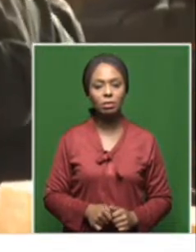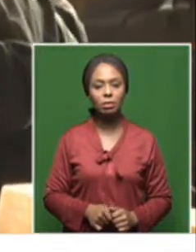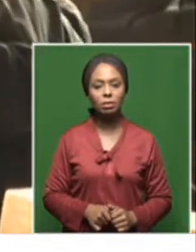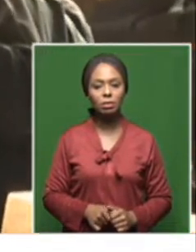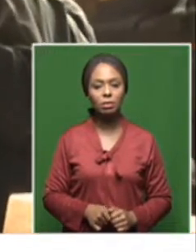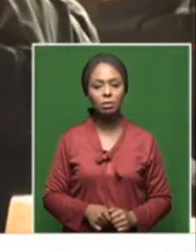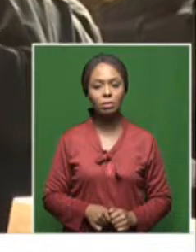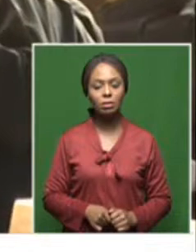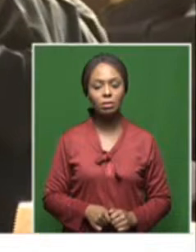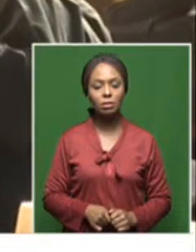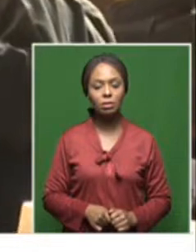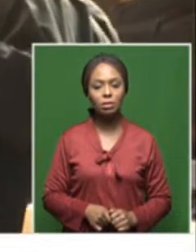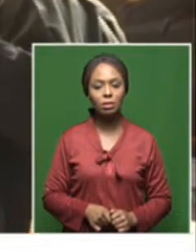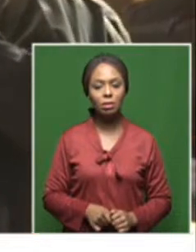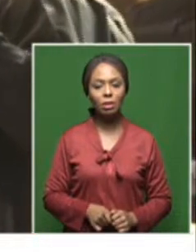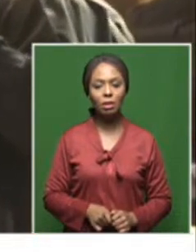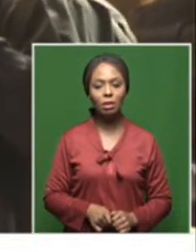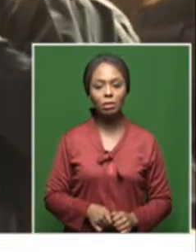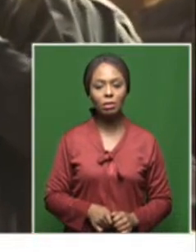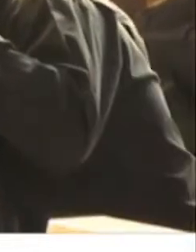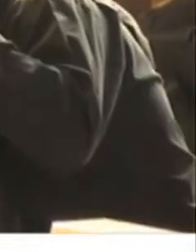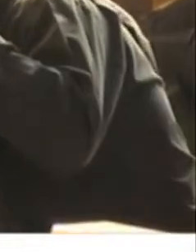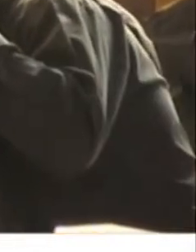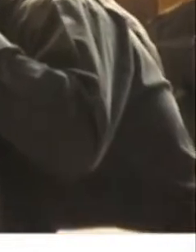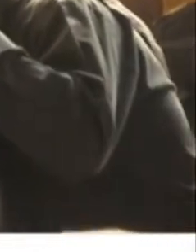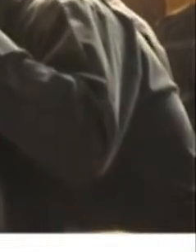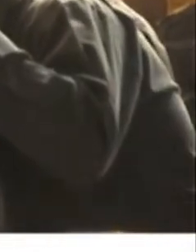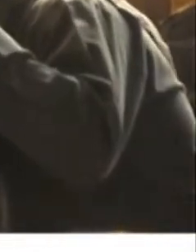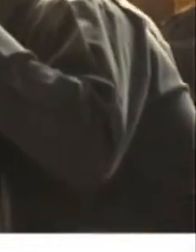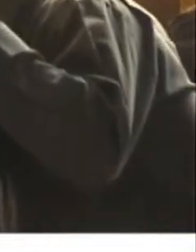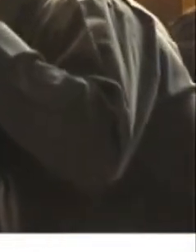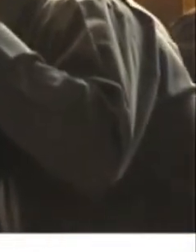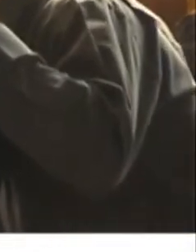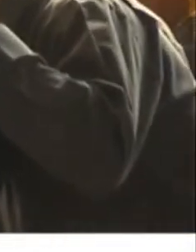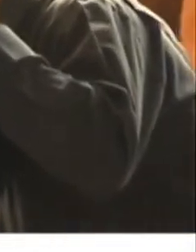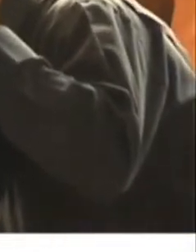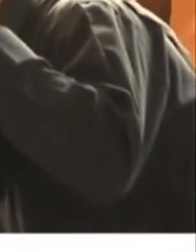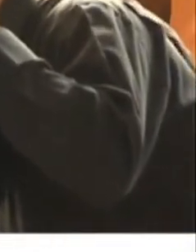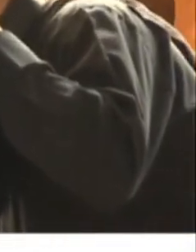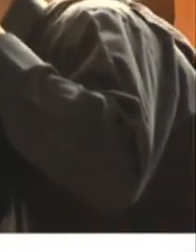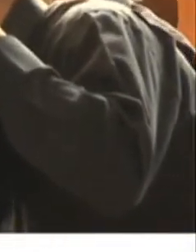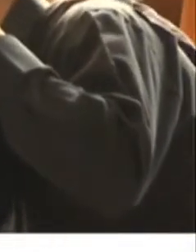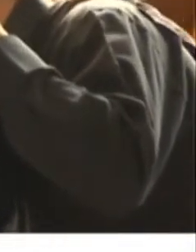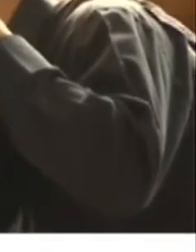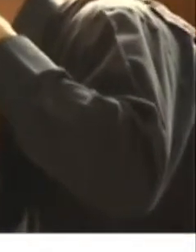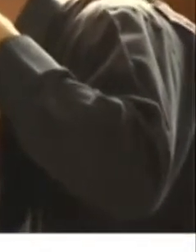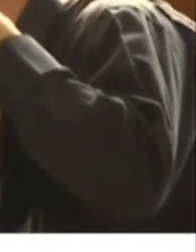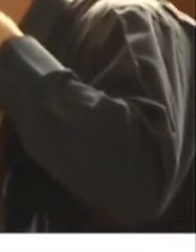Thank you.